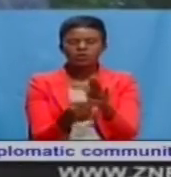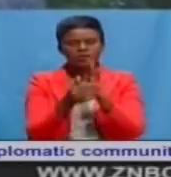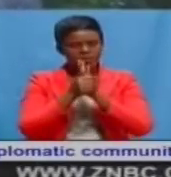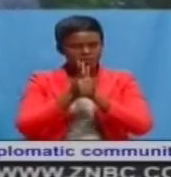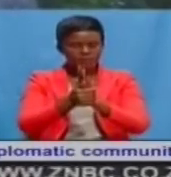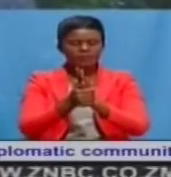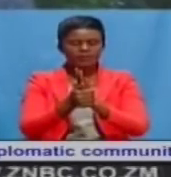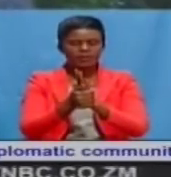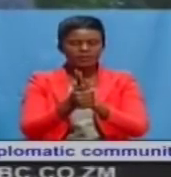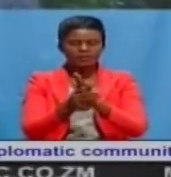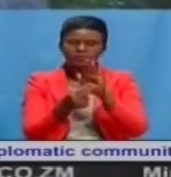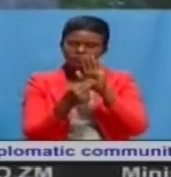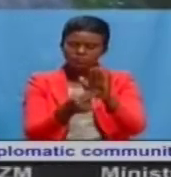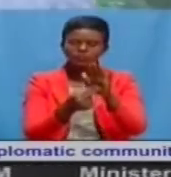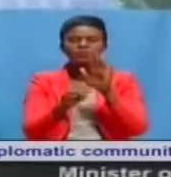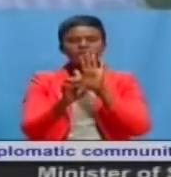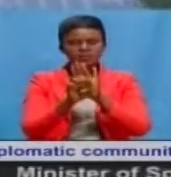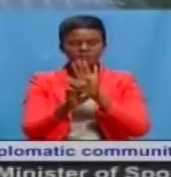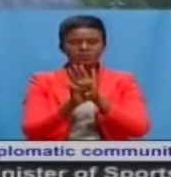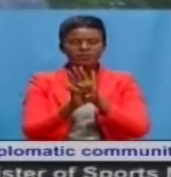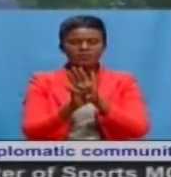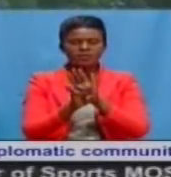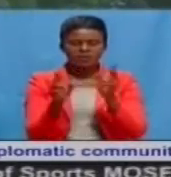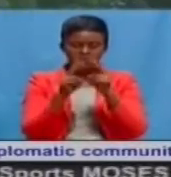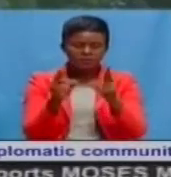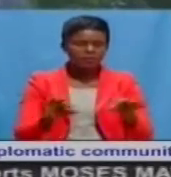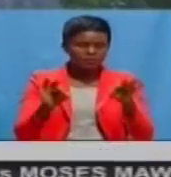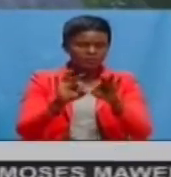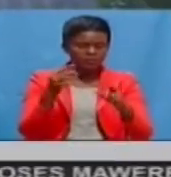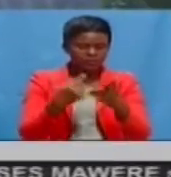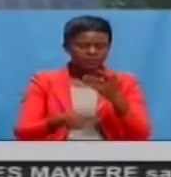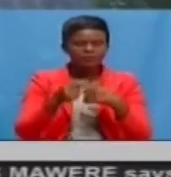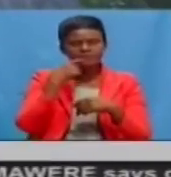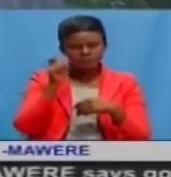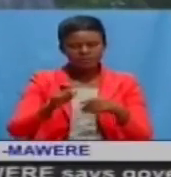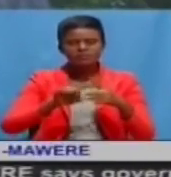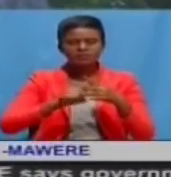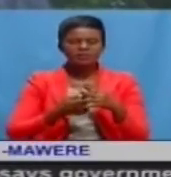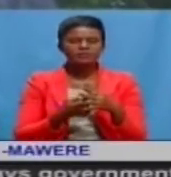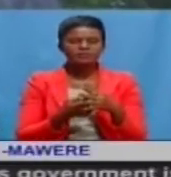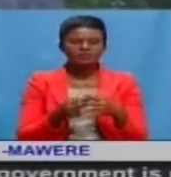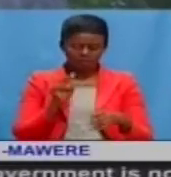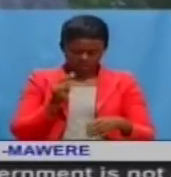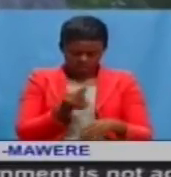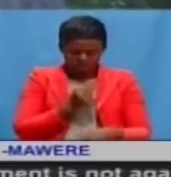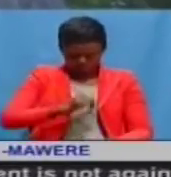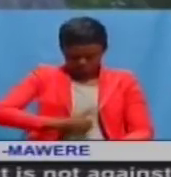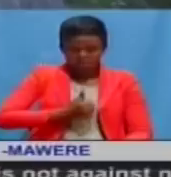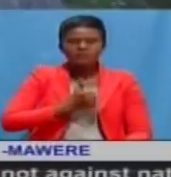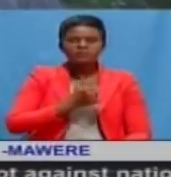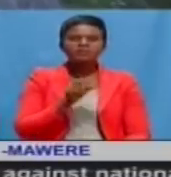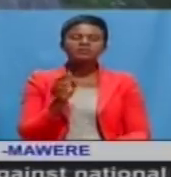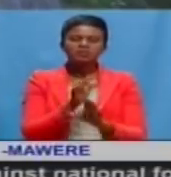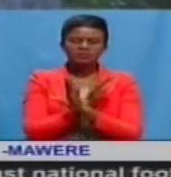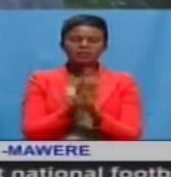leadership. He's just showing us an example. But very importantly, it must start from us as Zambians. It must